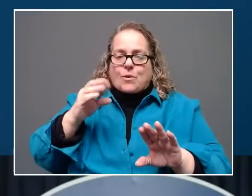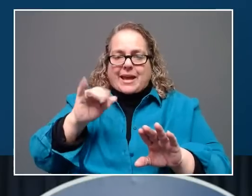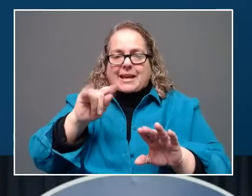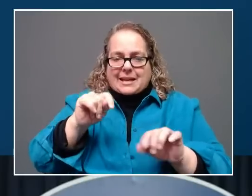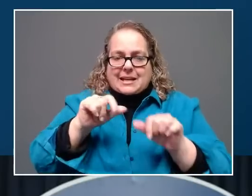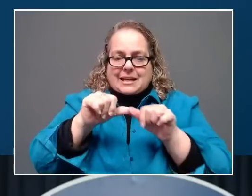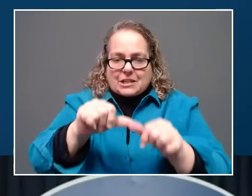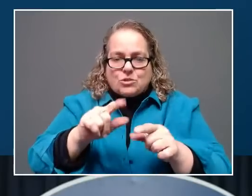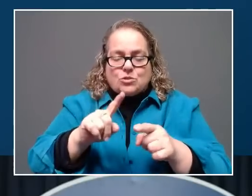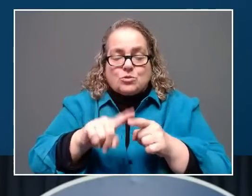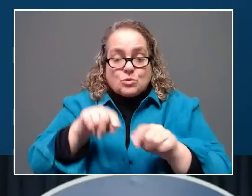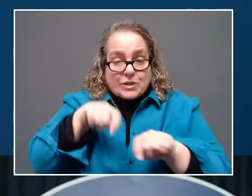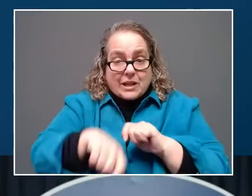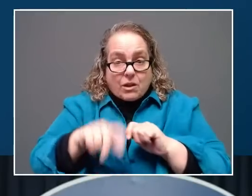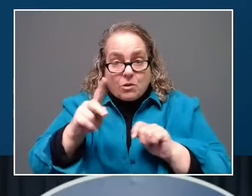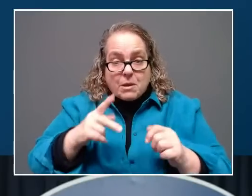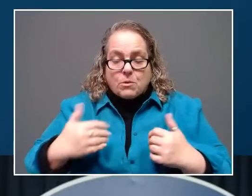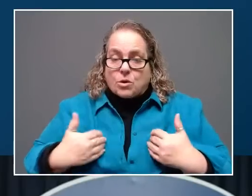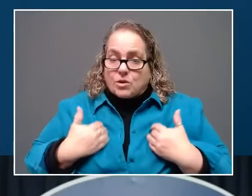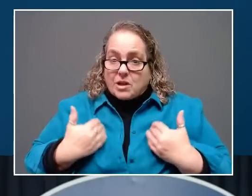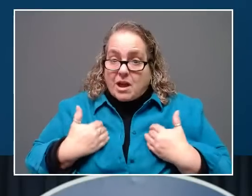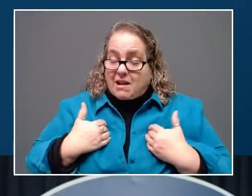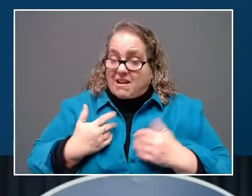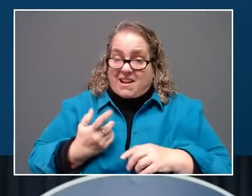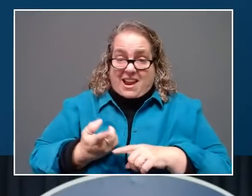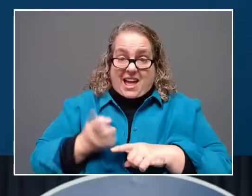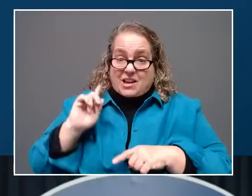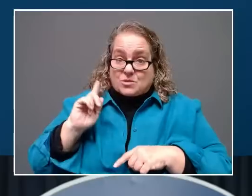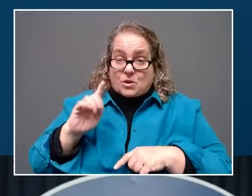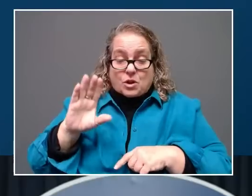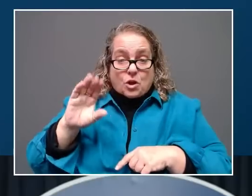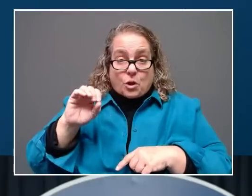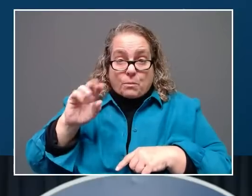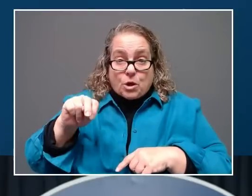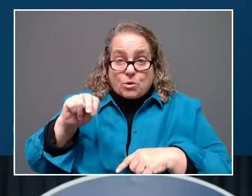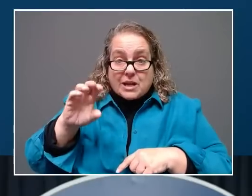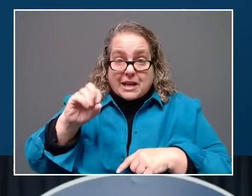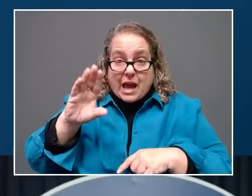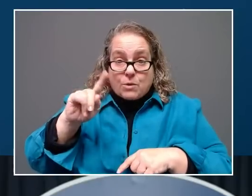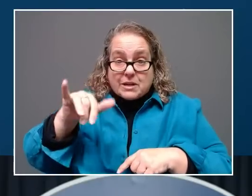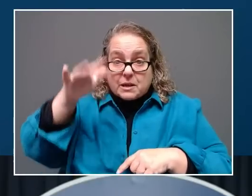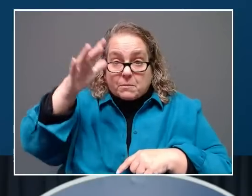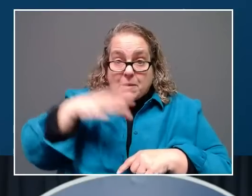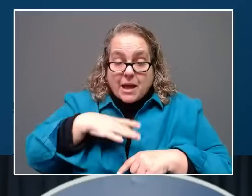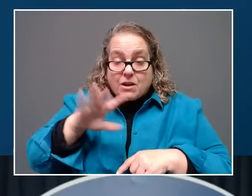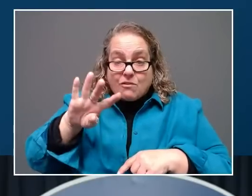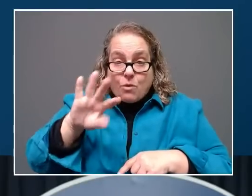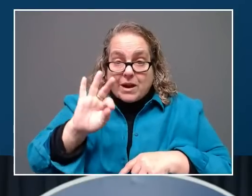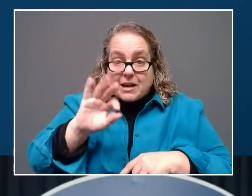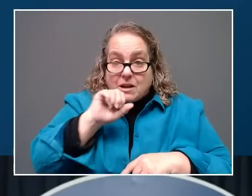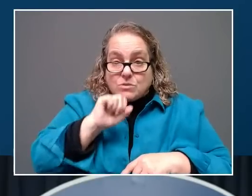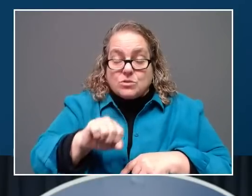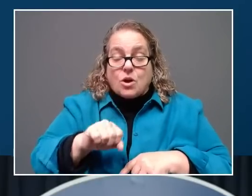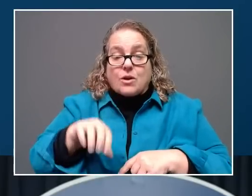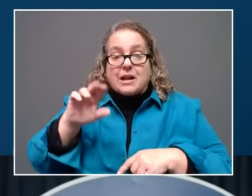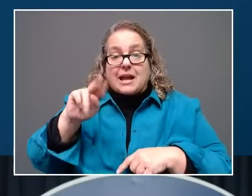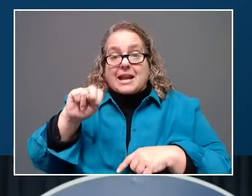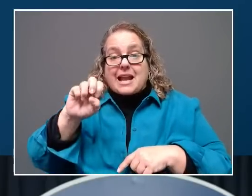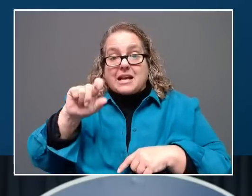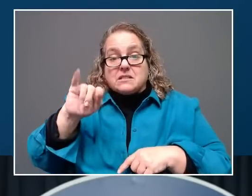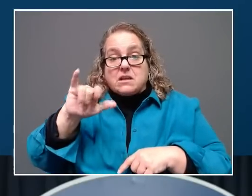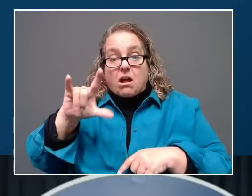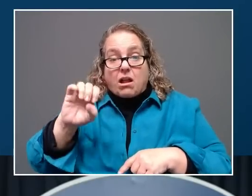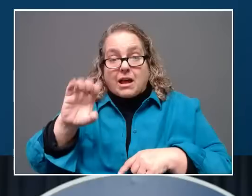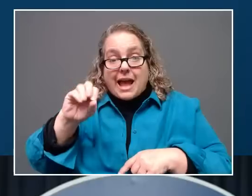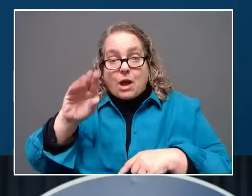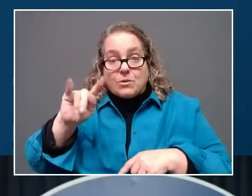young. Just this last week, a Boone County man, 49 years old, an Estill County woman, 43 years old. Louisville